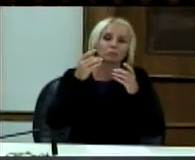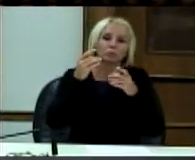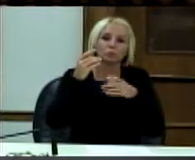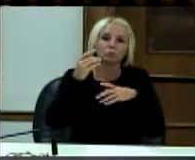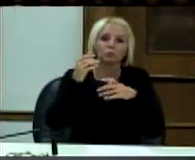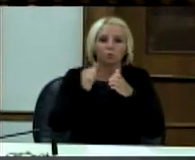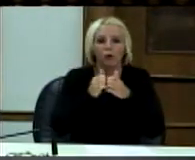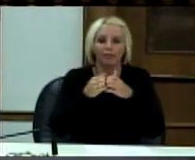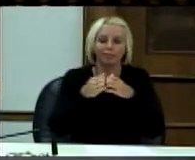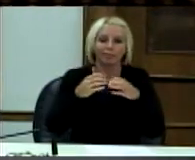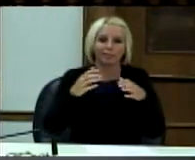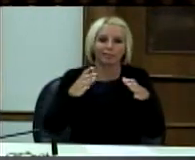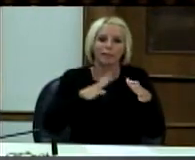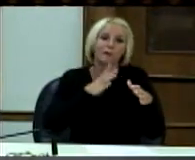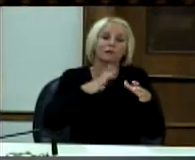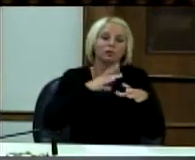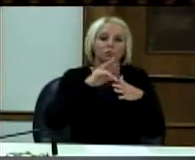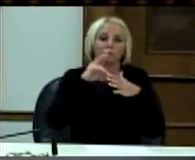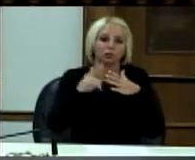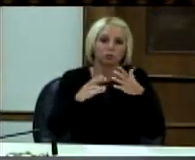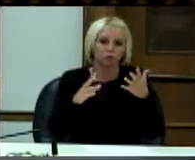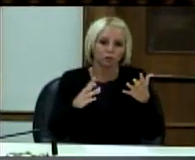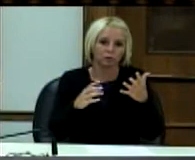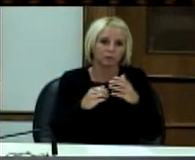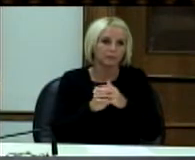official resolution.